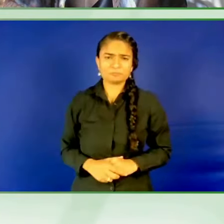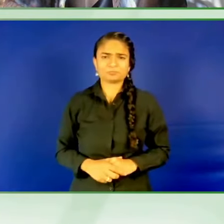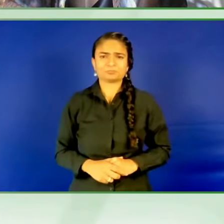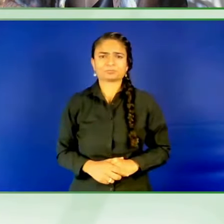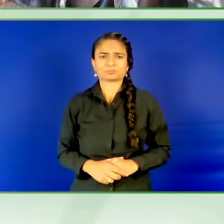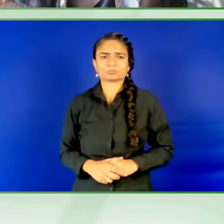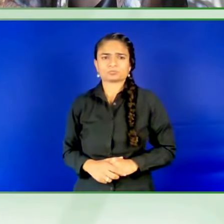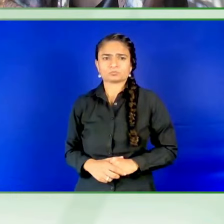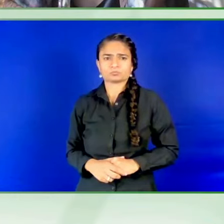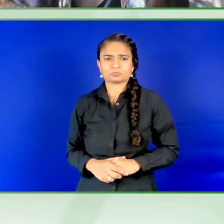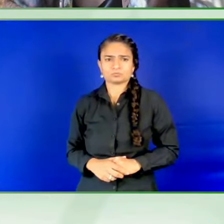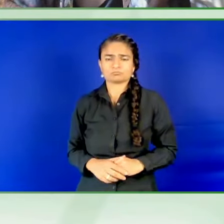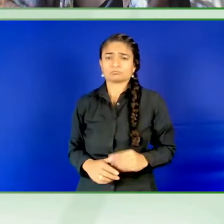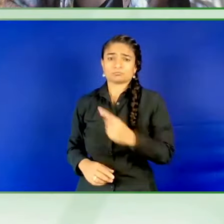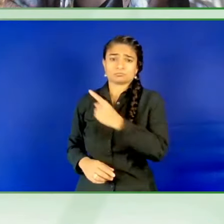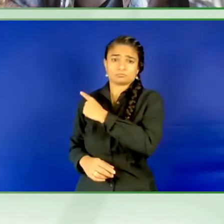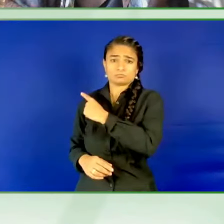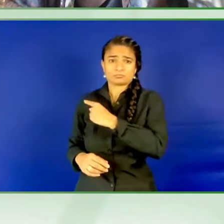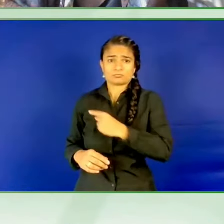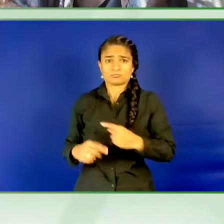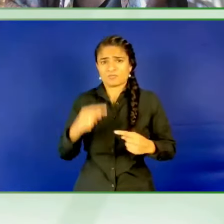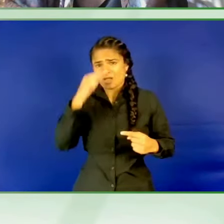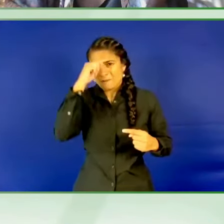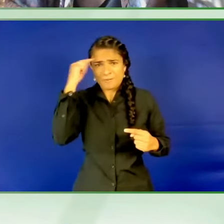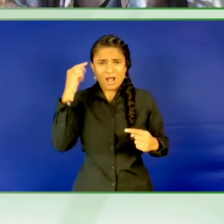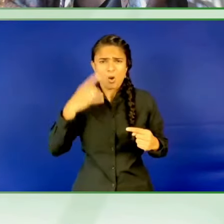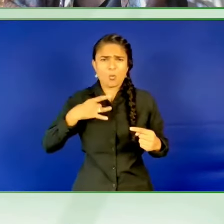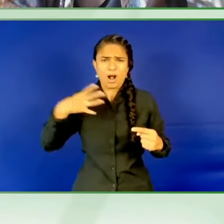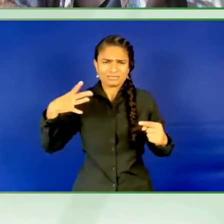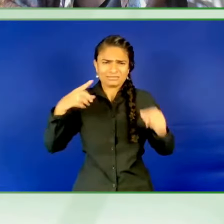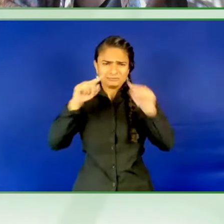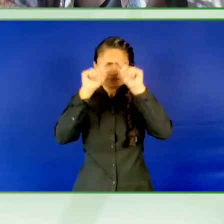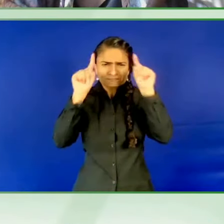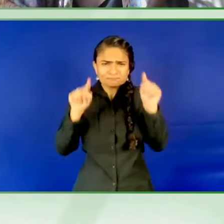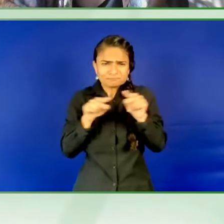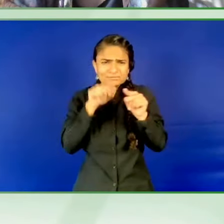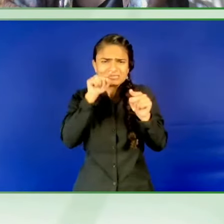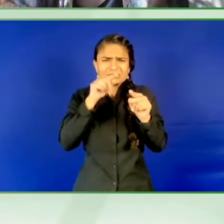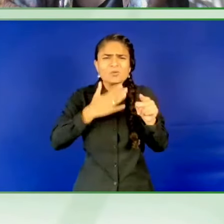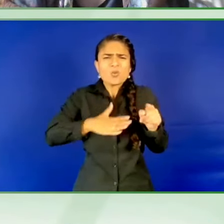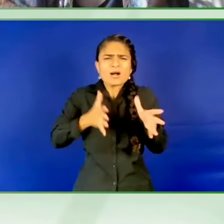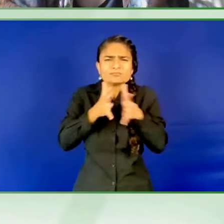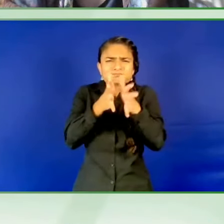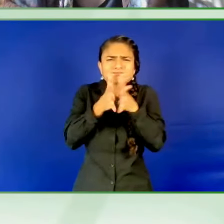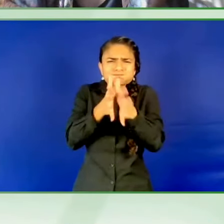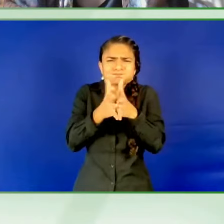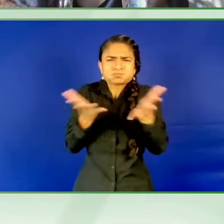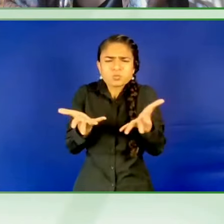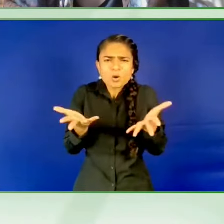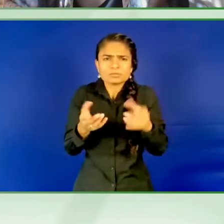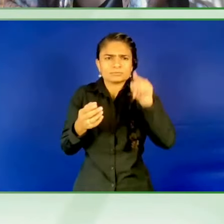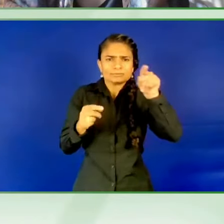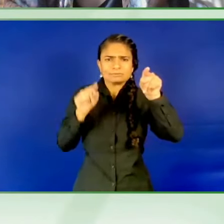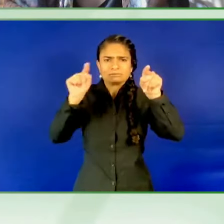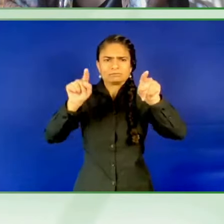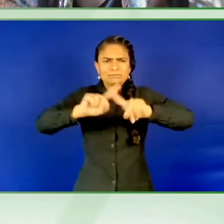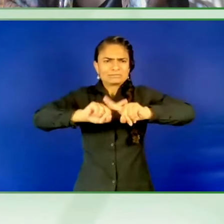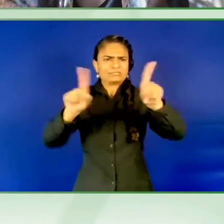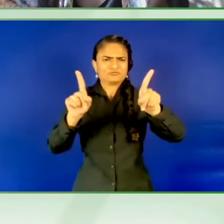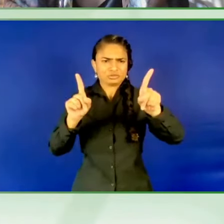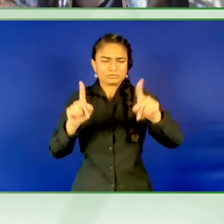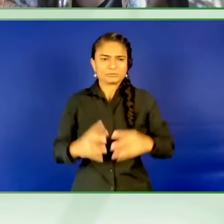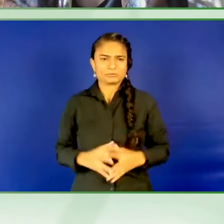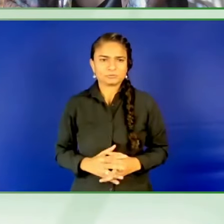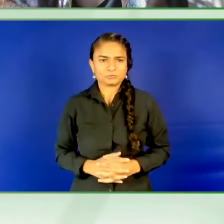also provides a set of lessons and activities to carry out with the kit. All the materials are available in Spanish and